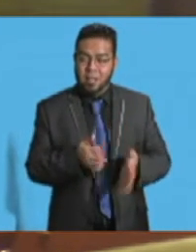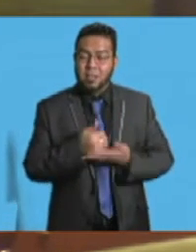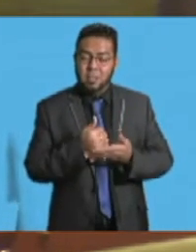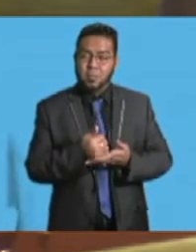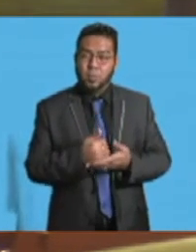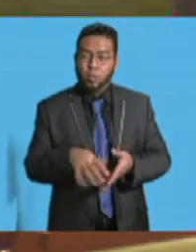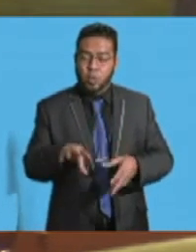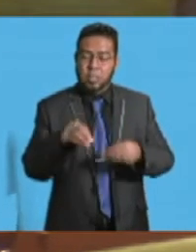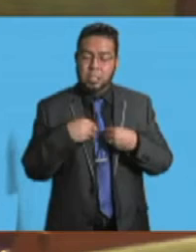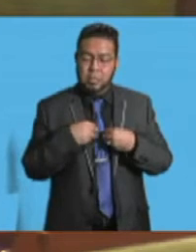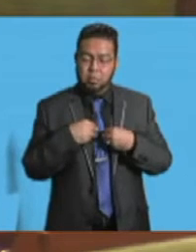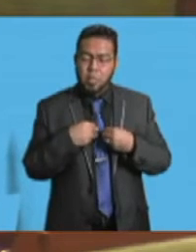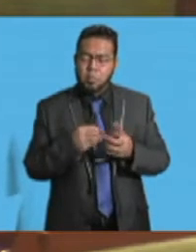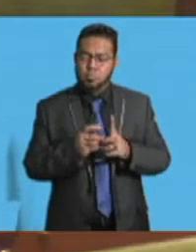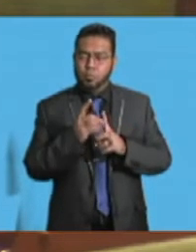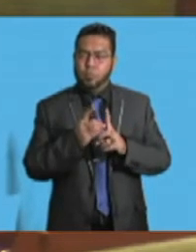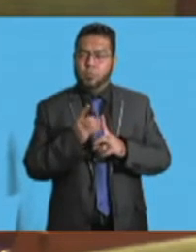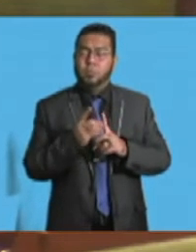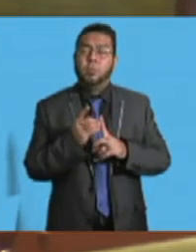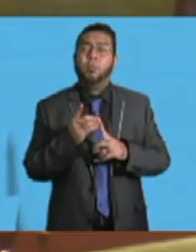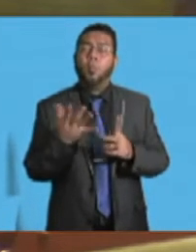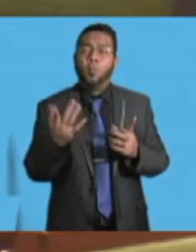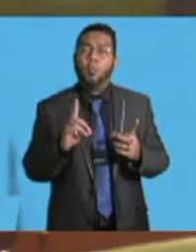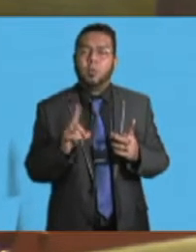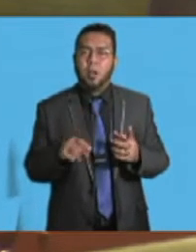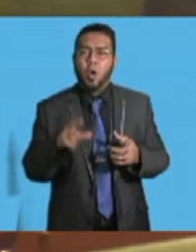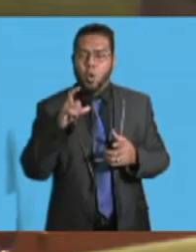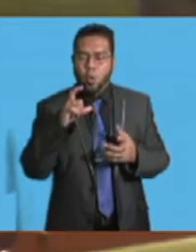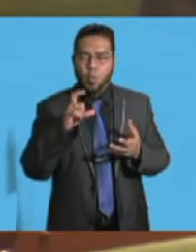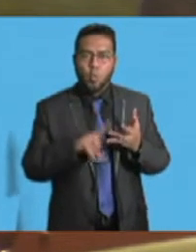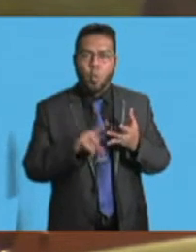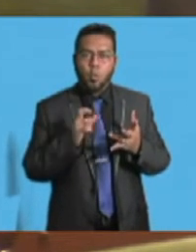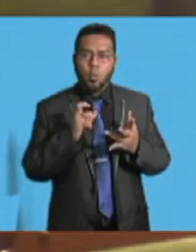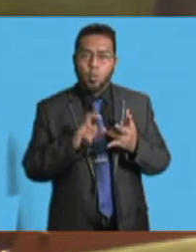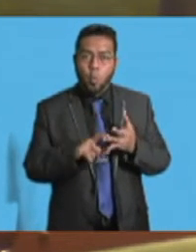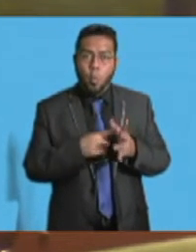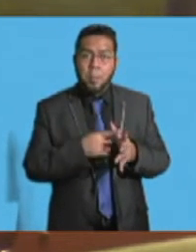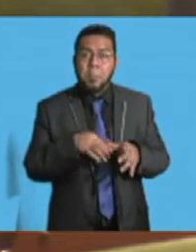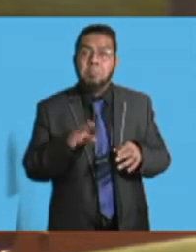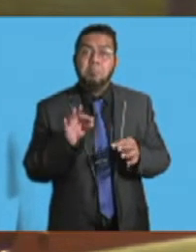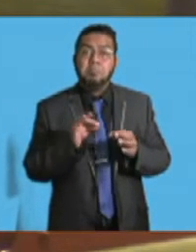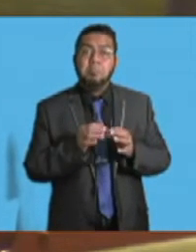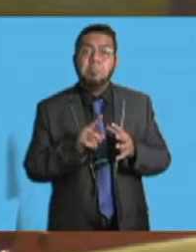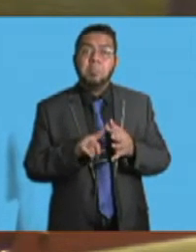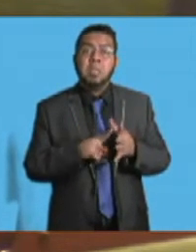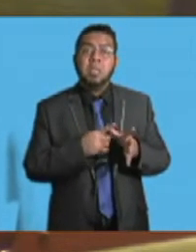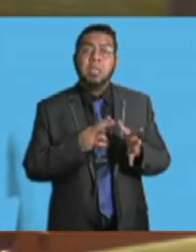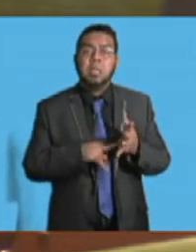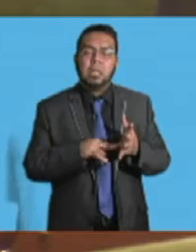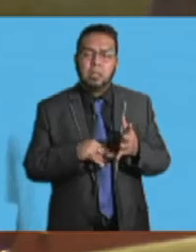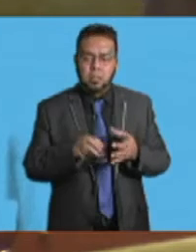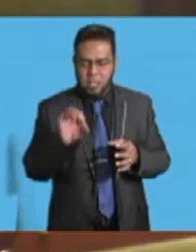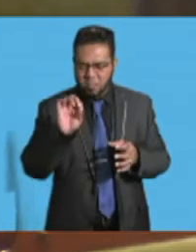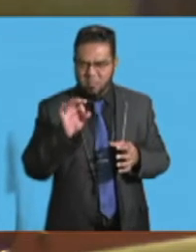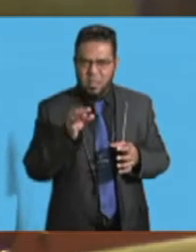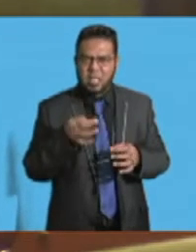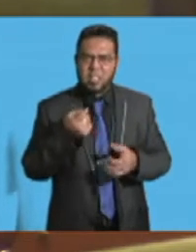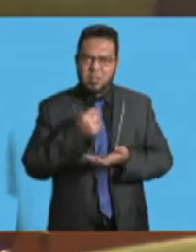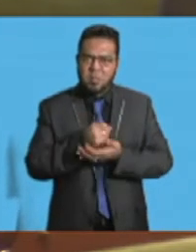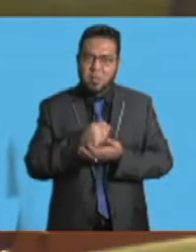and quality of cocoa beans, and the additional funding requested will support this cooperation and increase revitalization